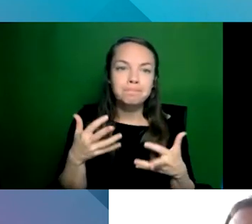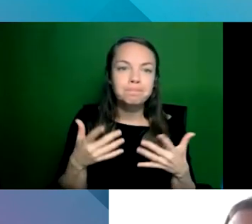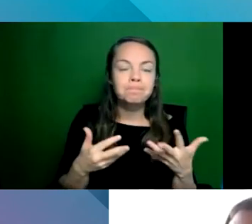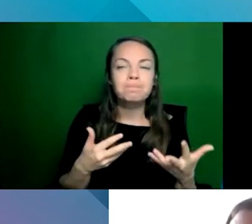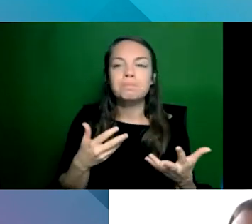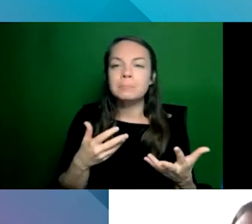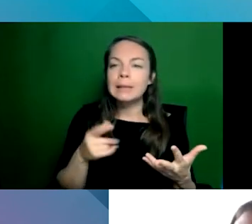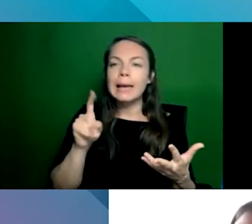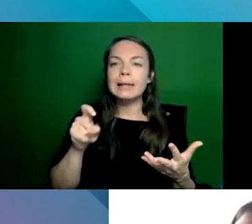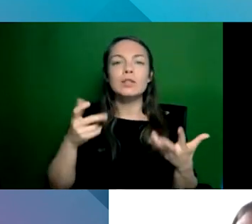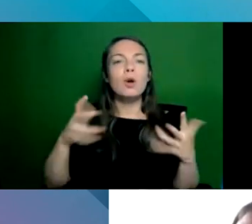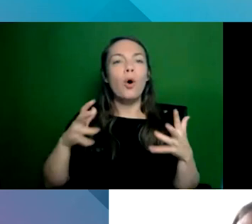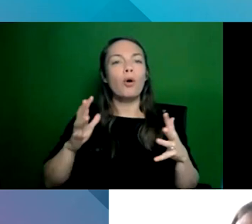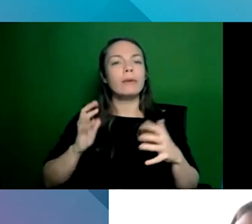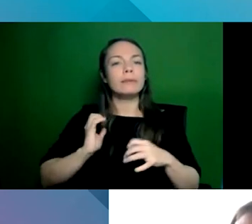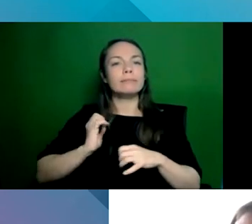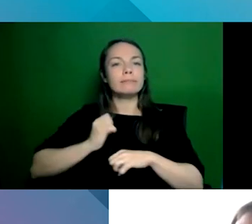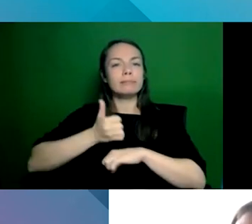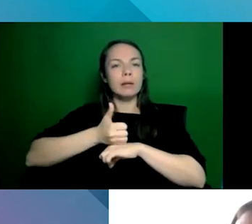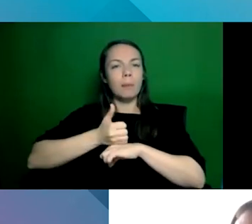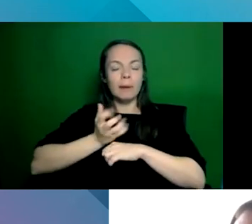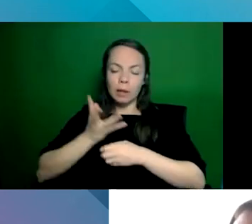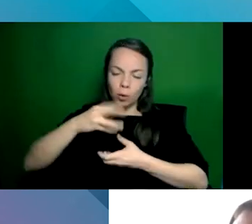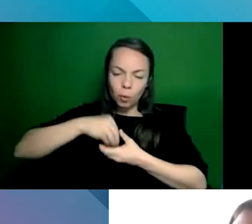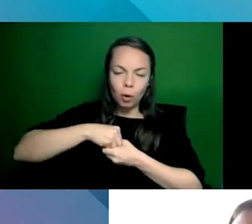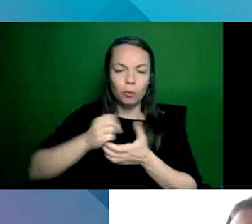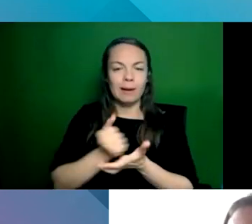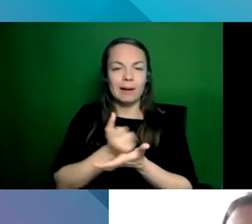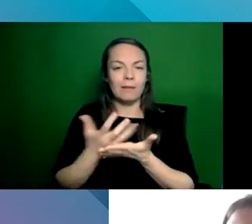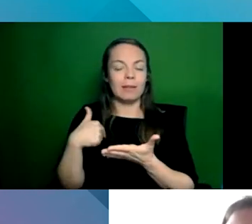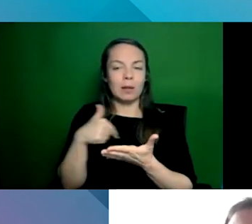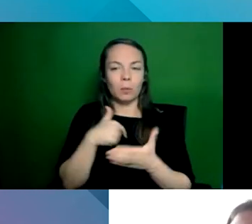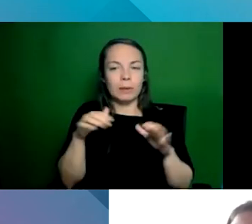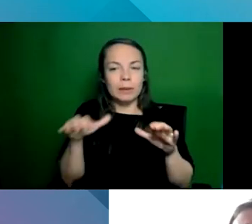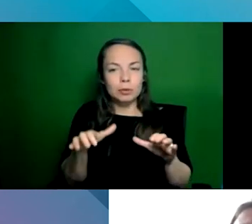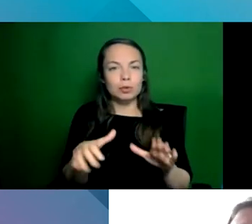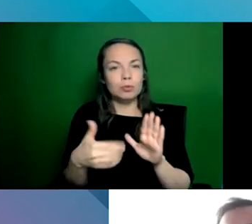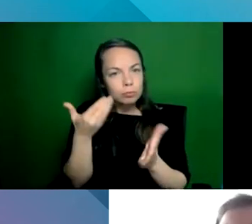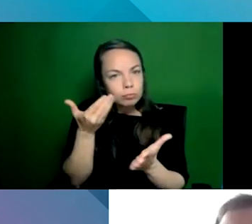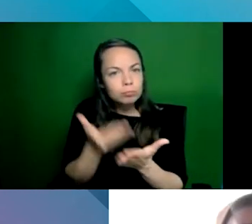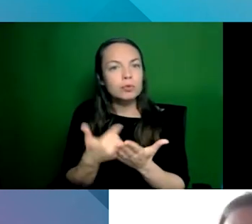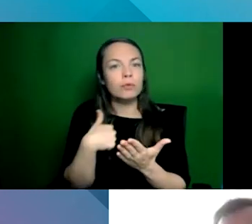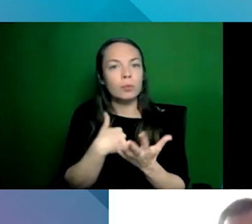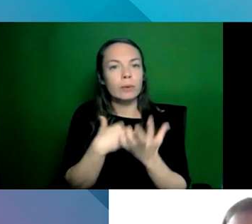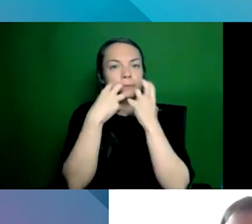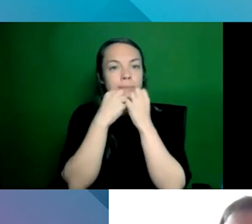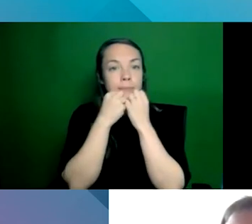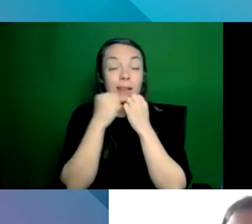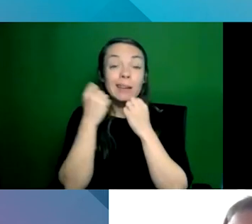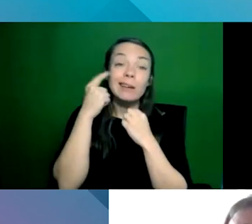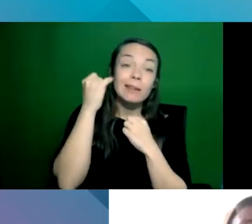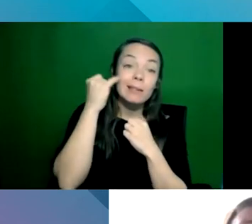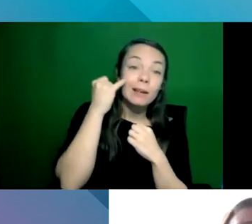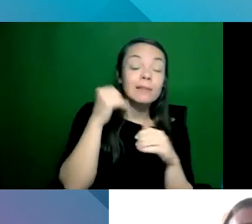already existing and incorporated into everything we do to show that we are caring. Because if it's like accessibility and